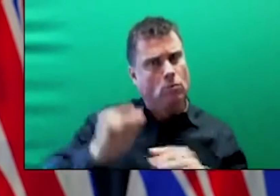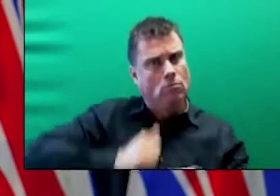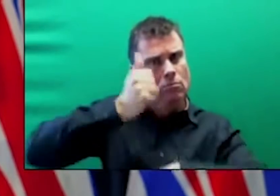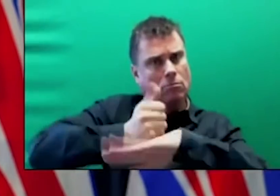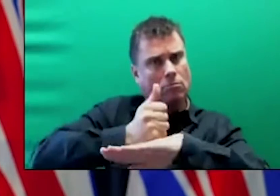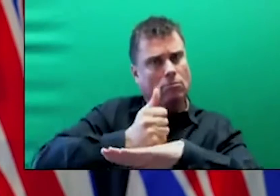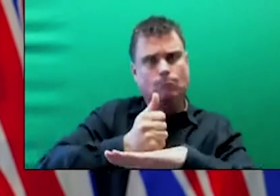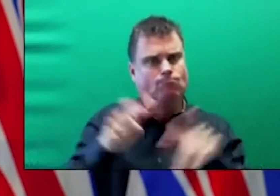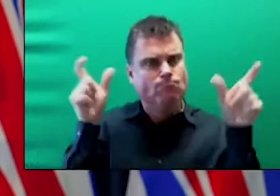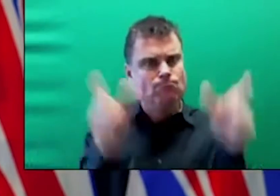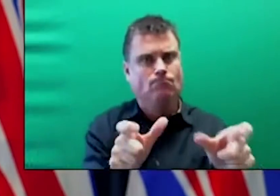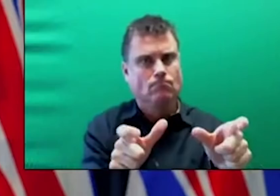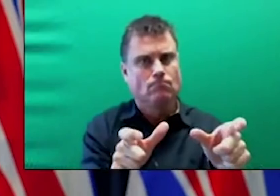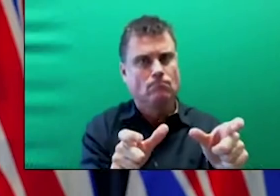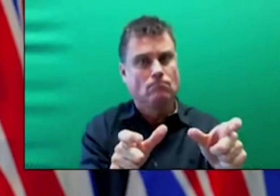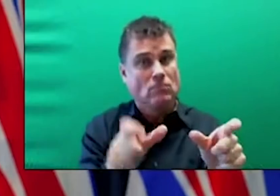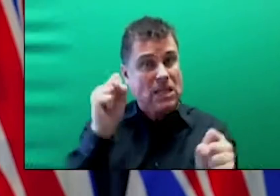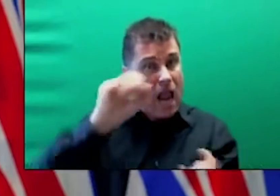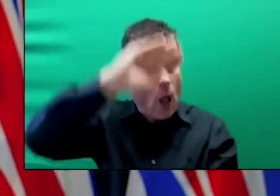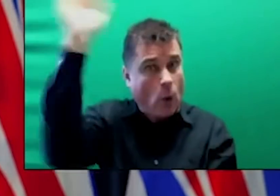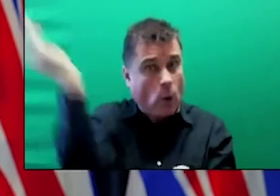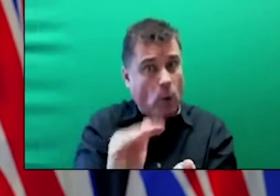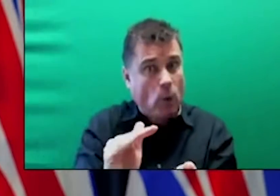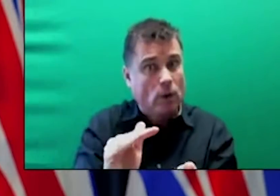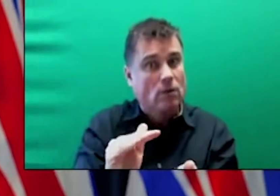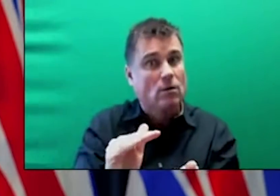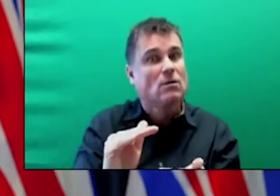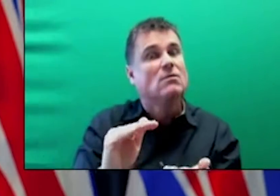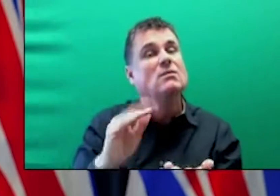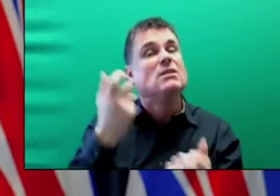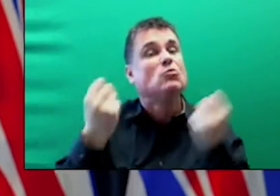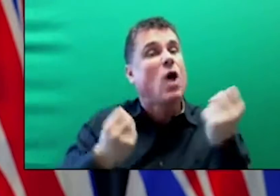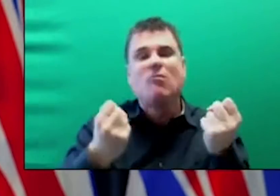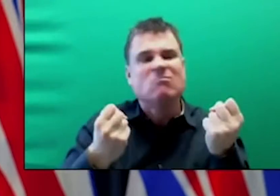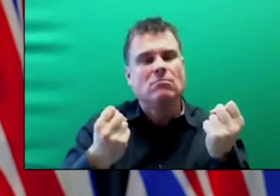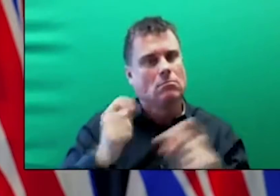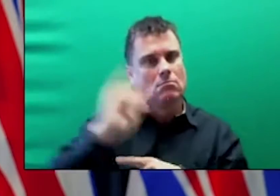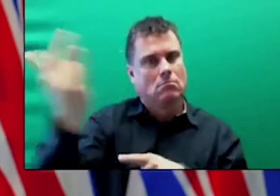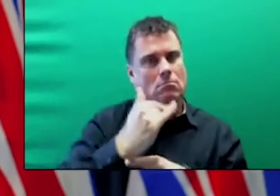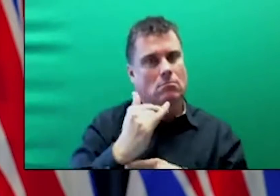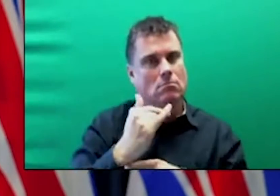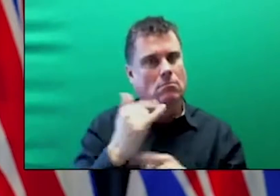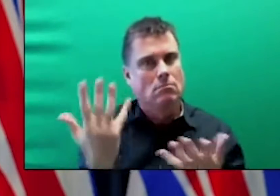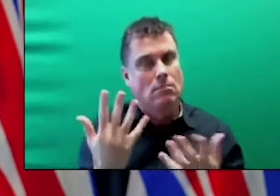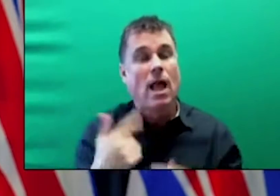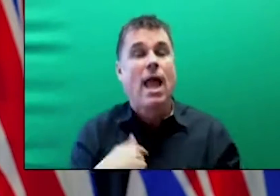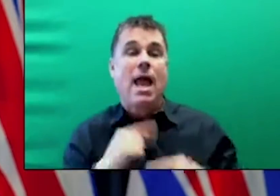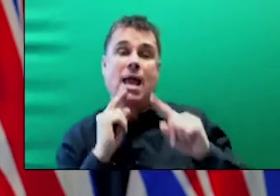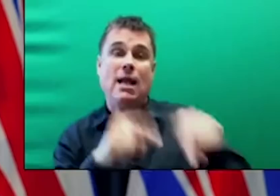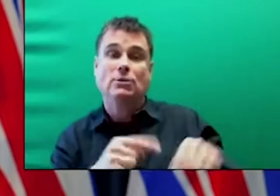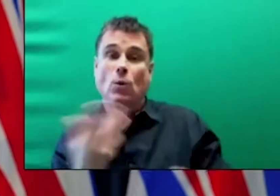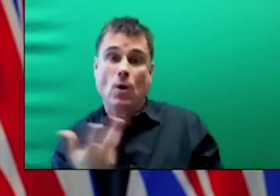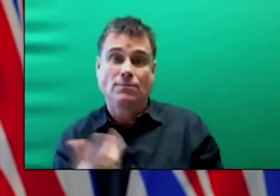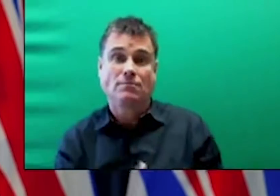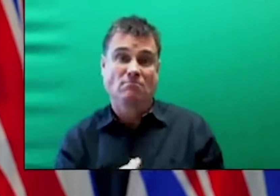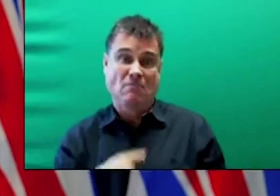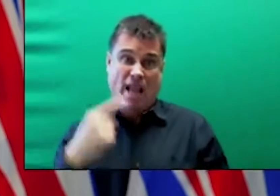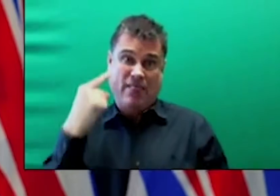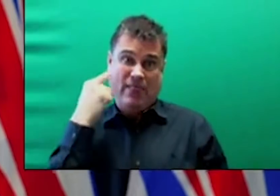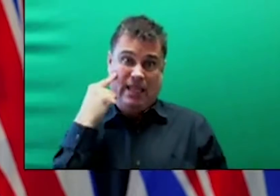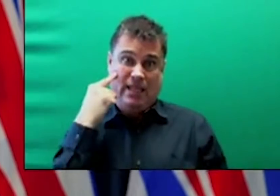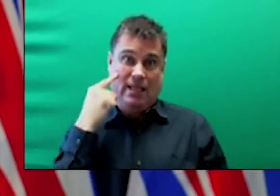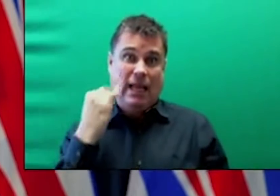to YVR, 10 flights a day into Victoria, 27 interprovincial crossings. So it would